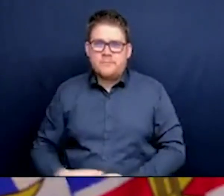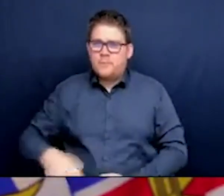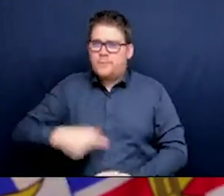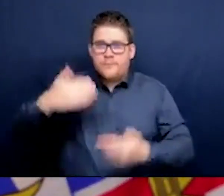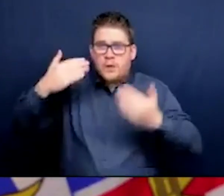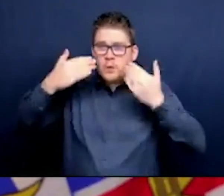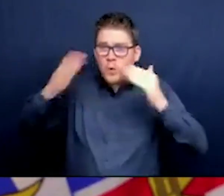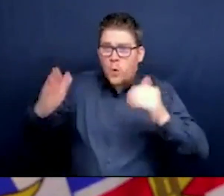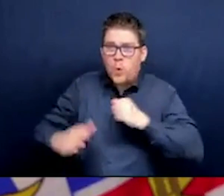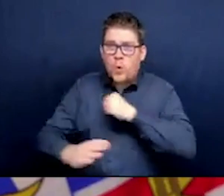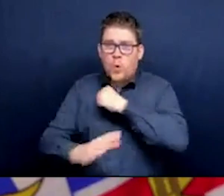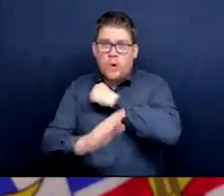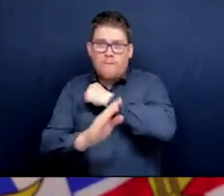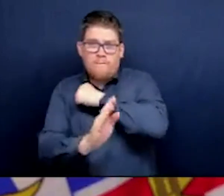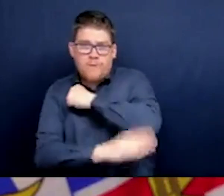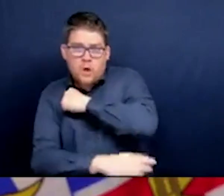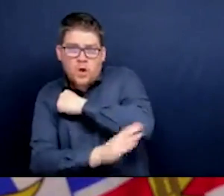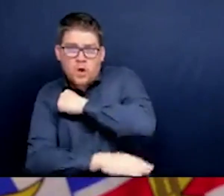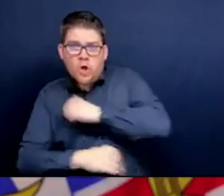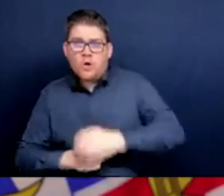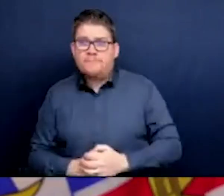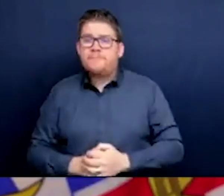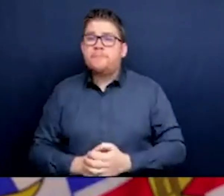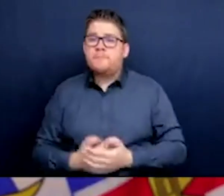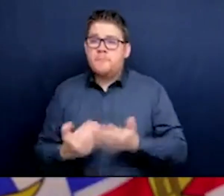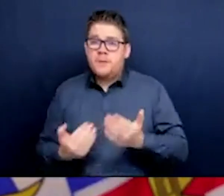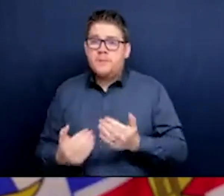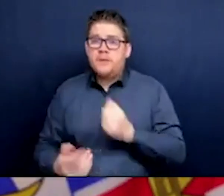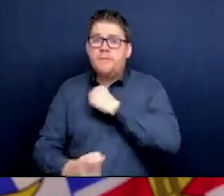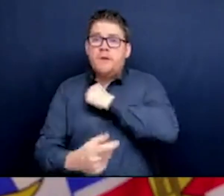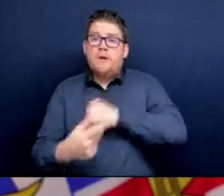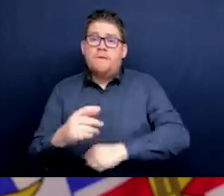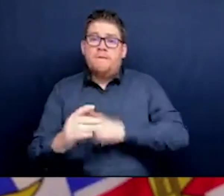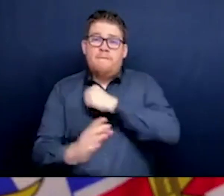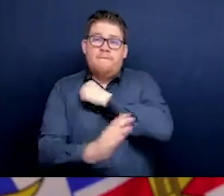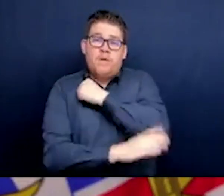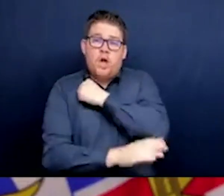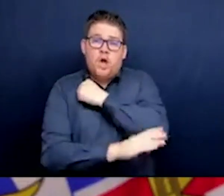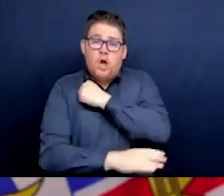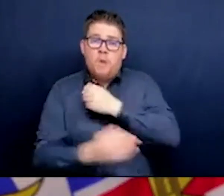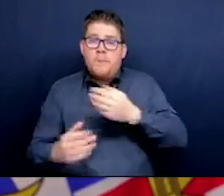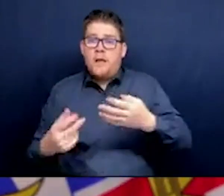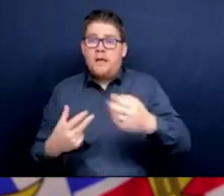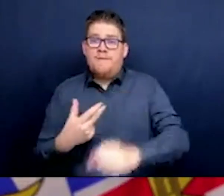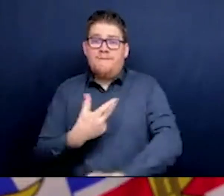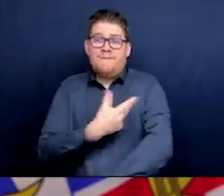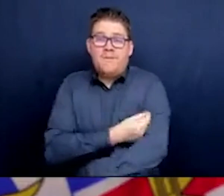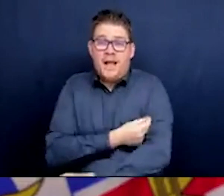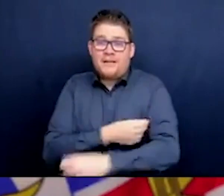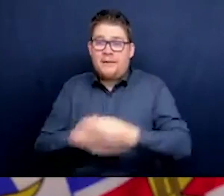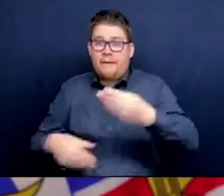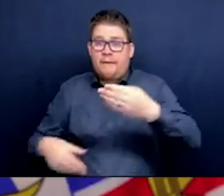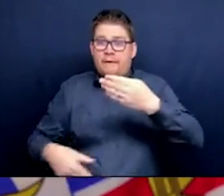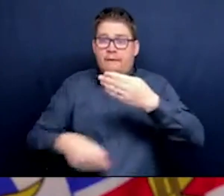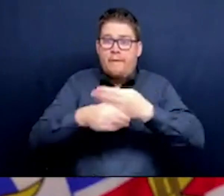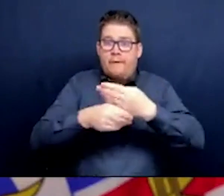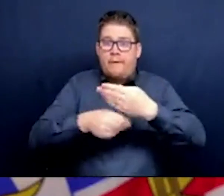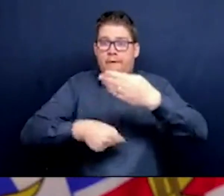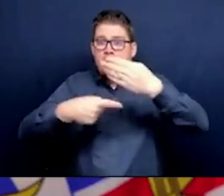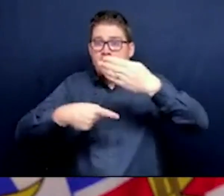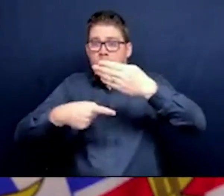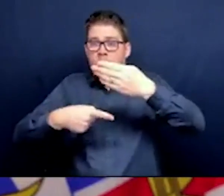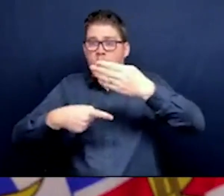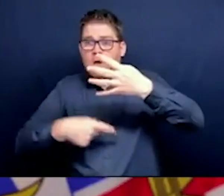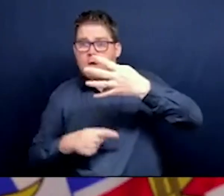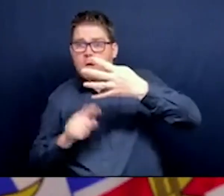the fall, or if protection from the 3 doses will carry most of us through, and only some people will need another dose. Those are the